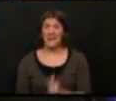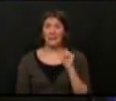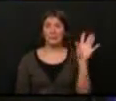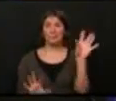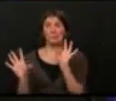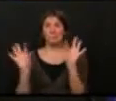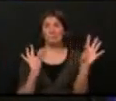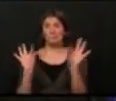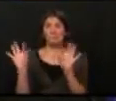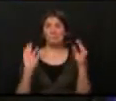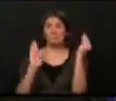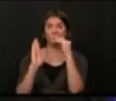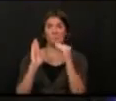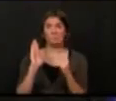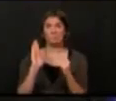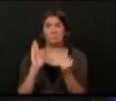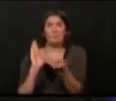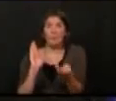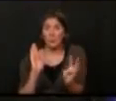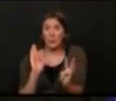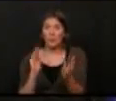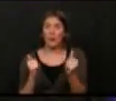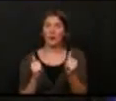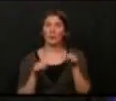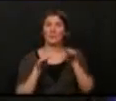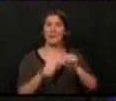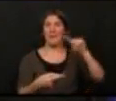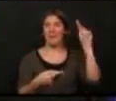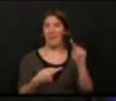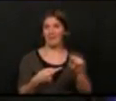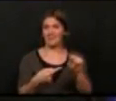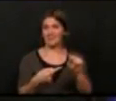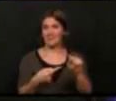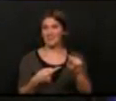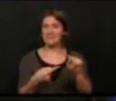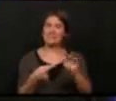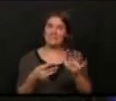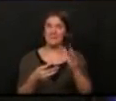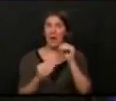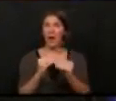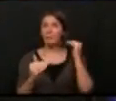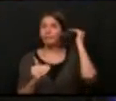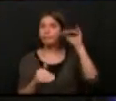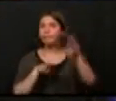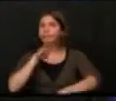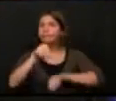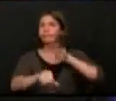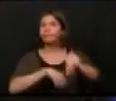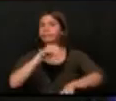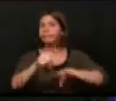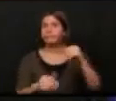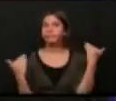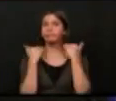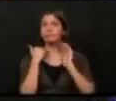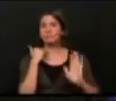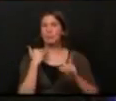But this was an attempt to try and keep our spending more or less in line with the average for the last